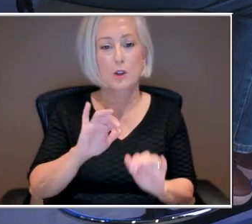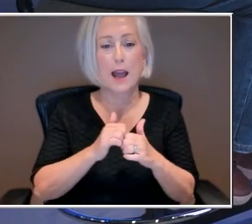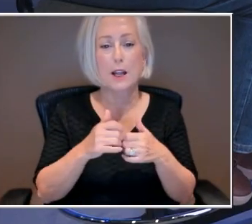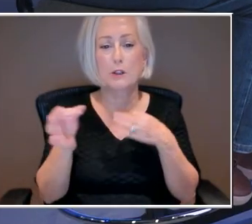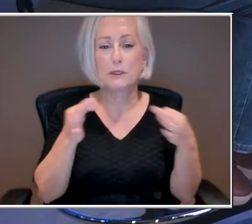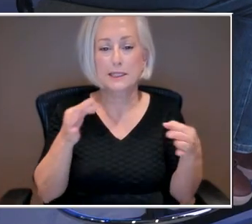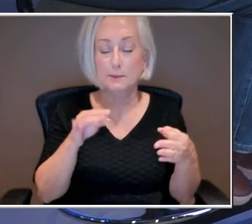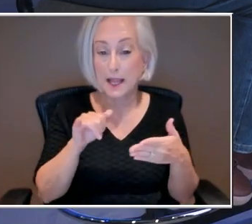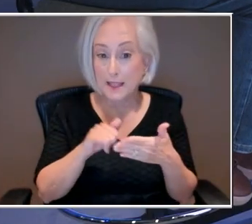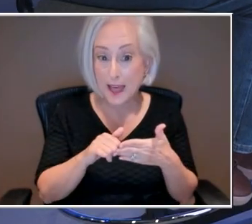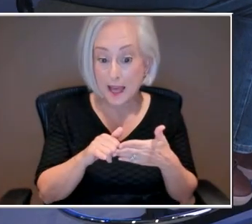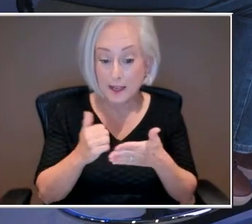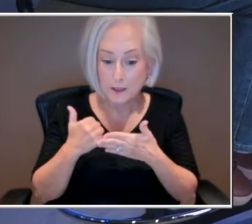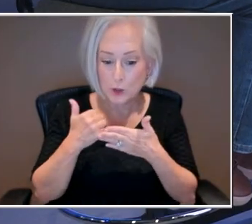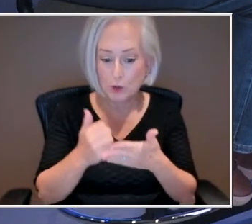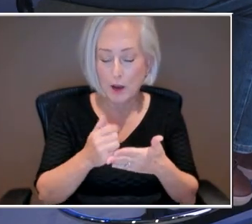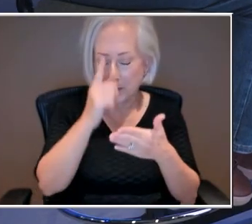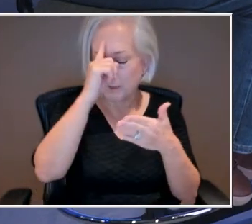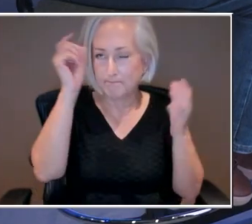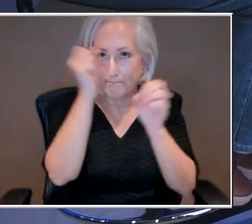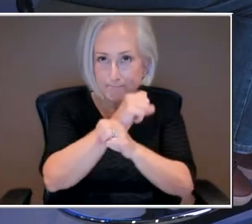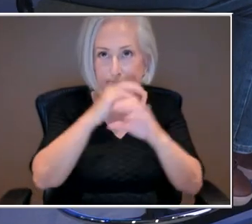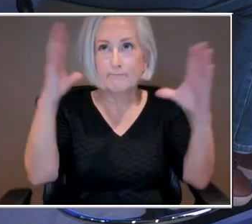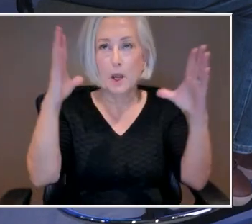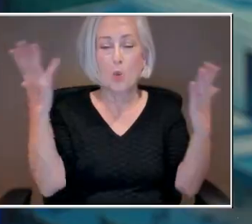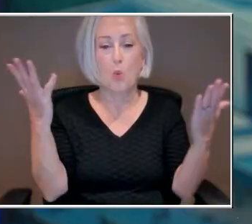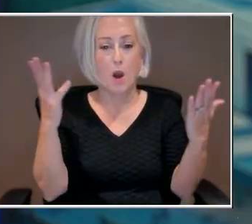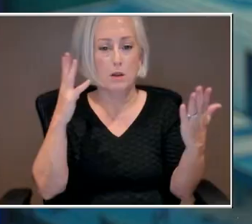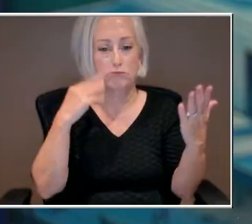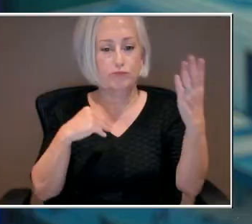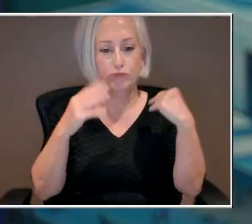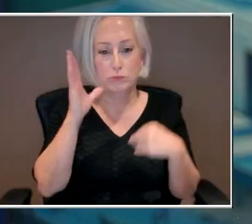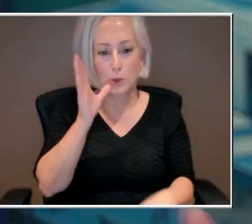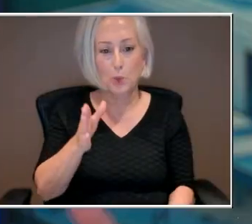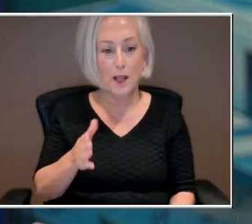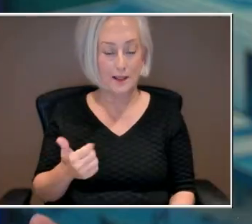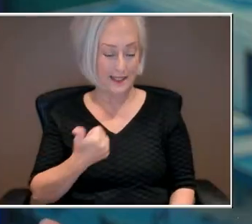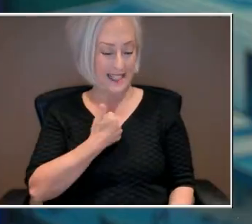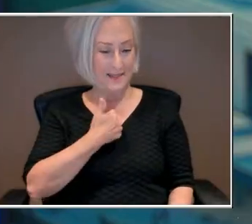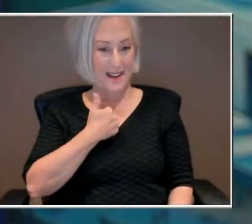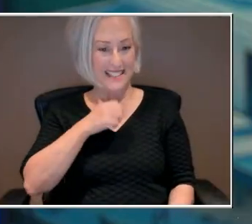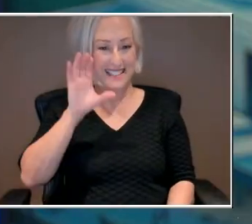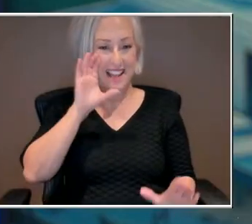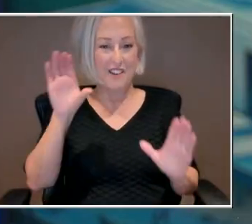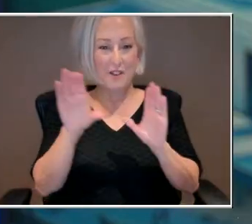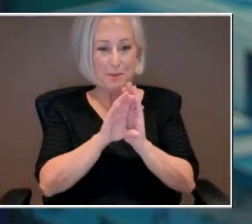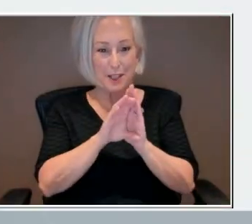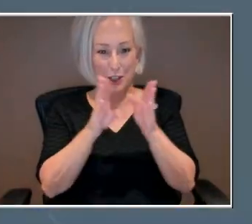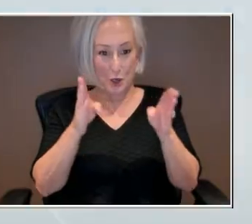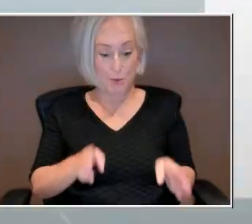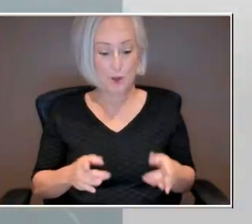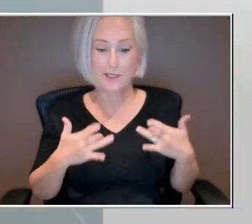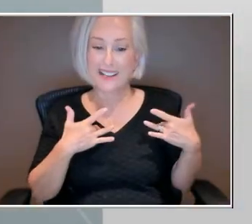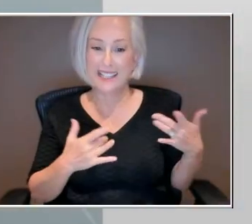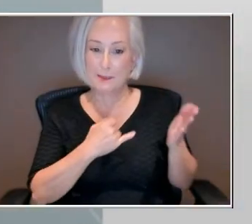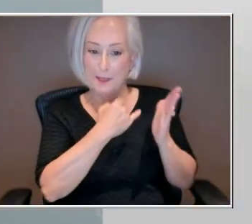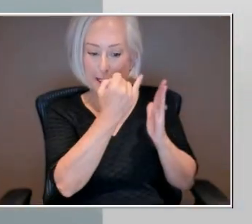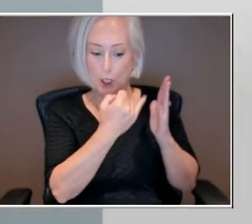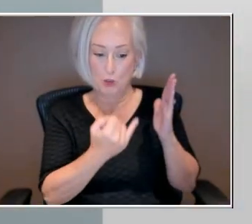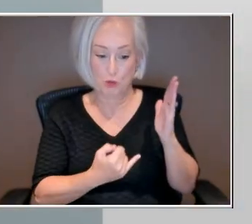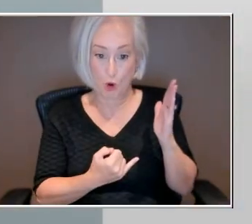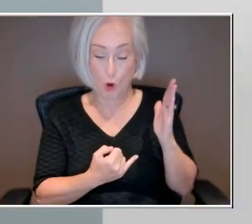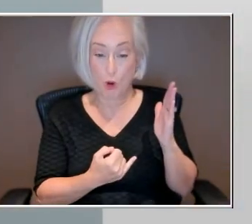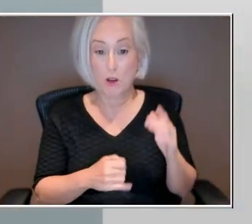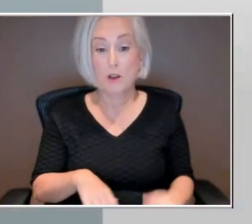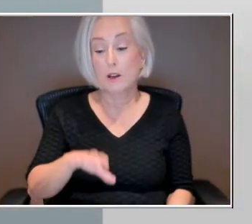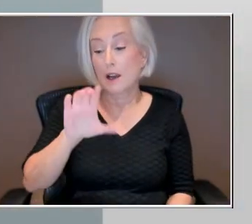can understand what they're up against? I'm a picture person, so I usually draw it out. But a cancer cell,